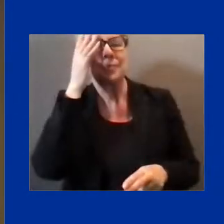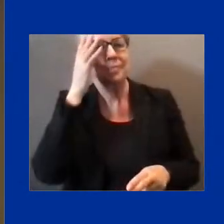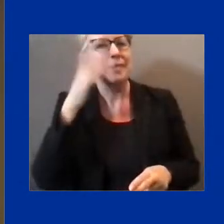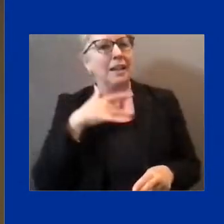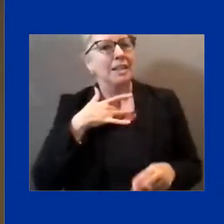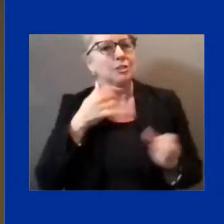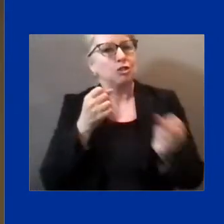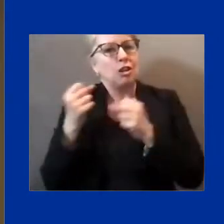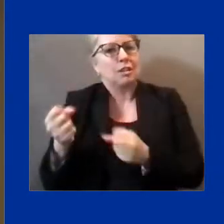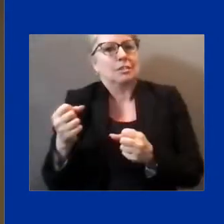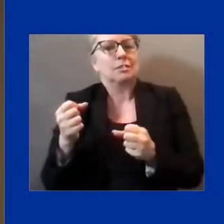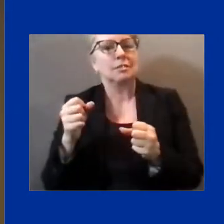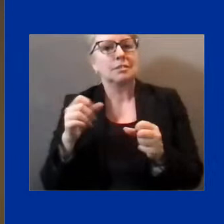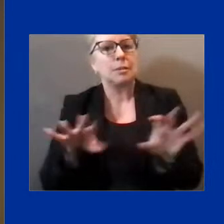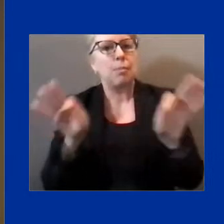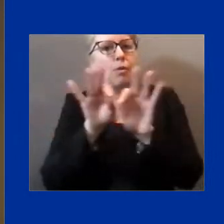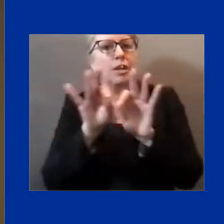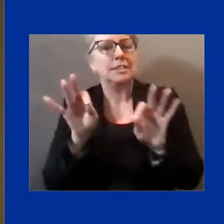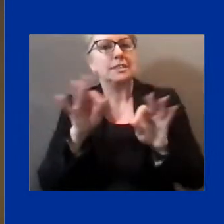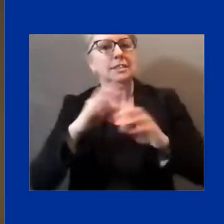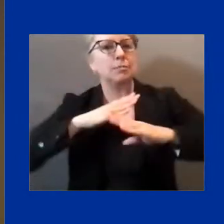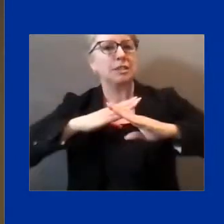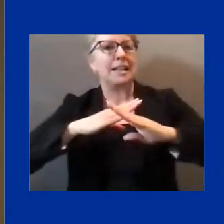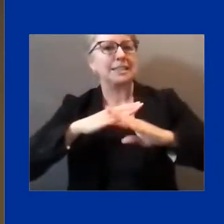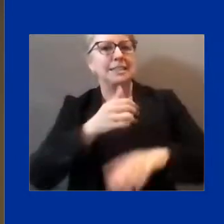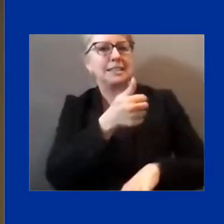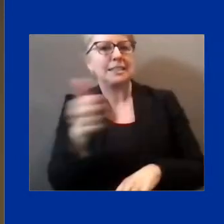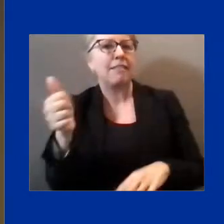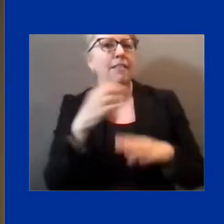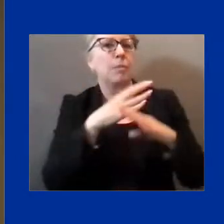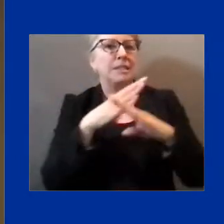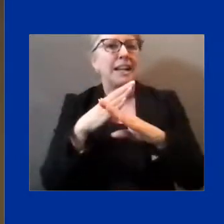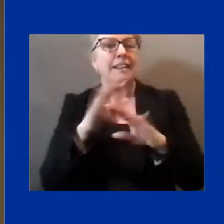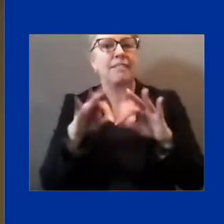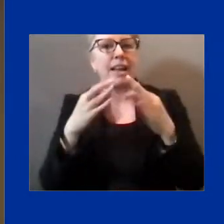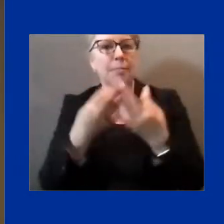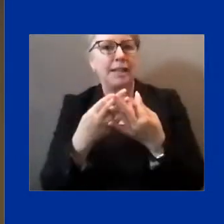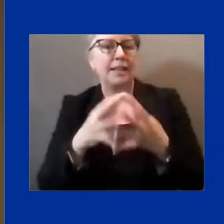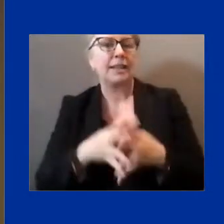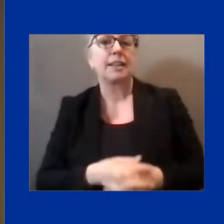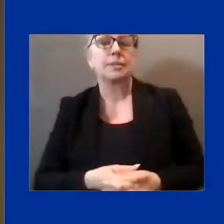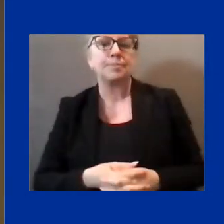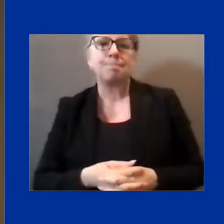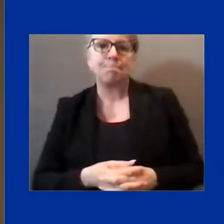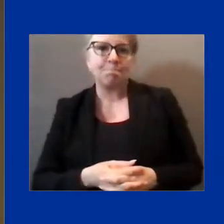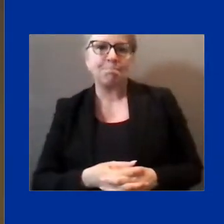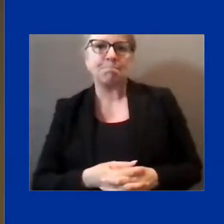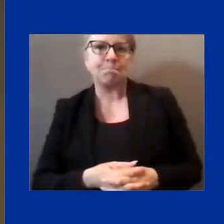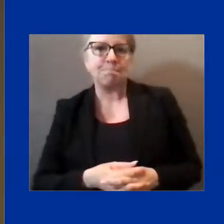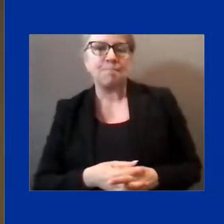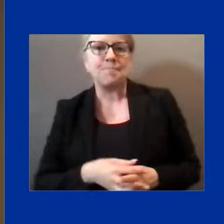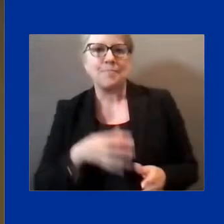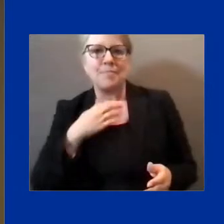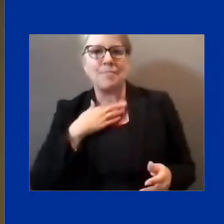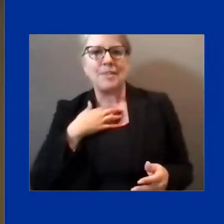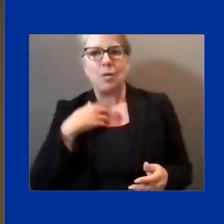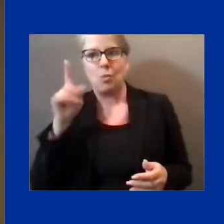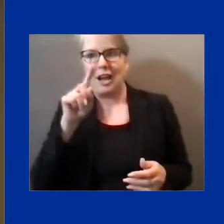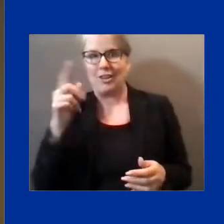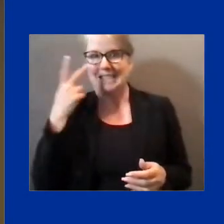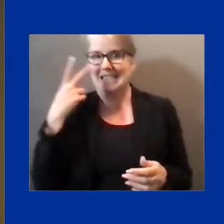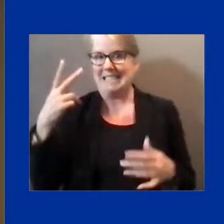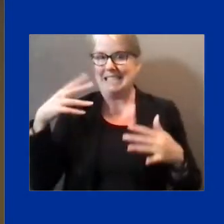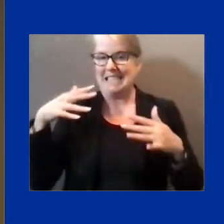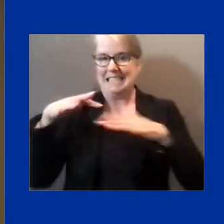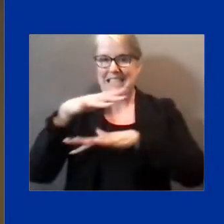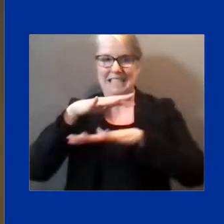what people should just be doing to protect themselves and protect their families. But I think for areas where we're seeing crowding, we'll